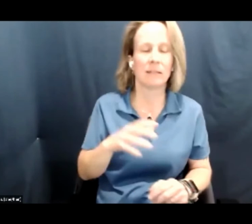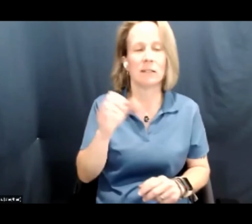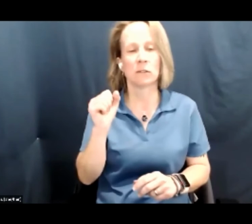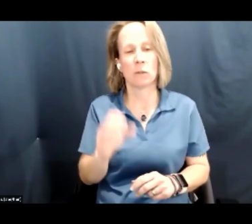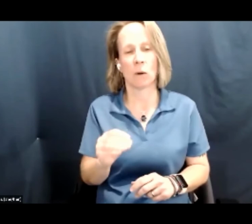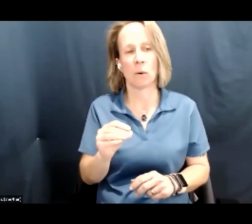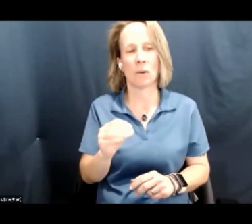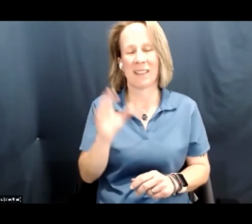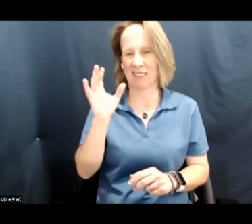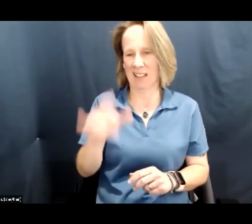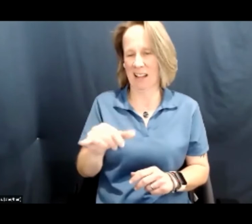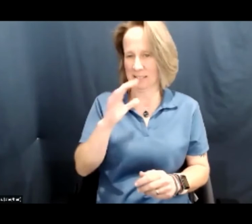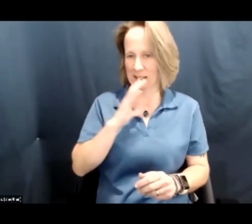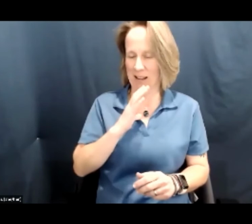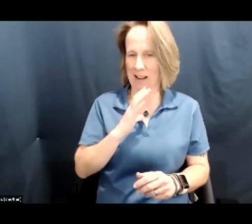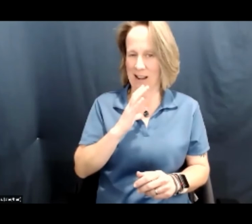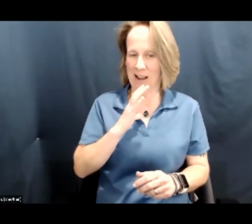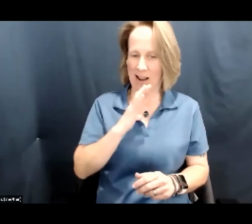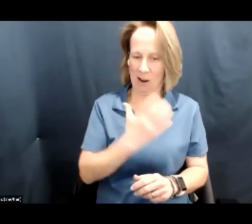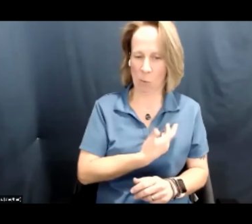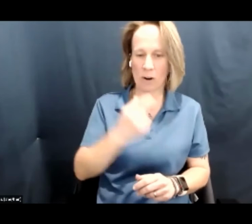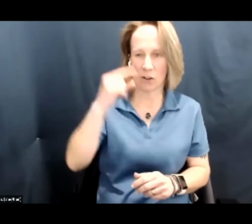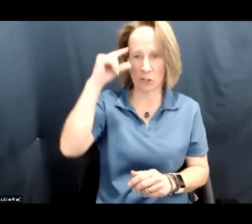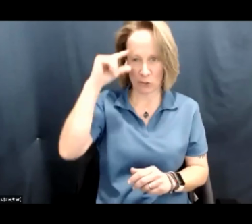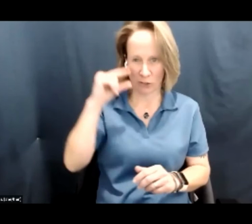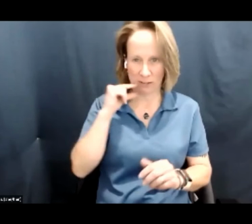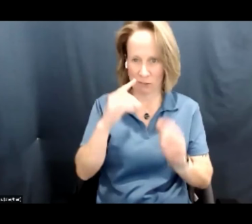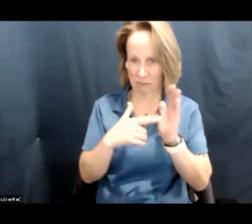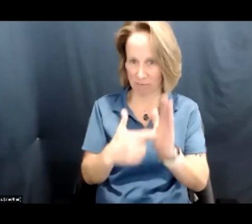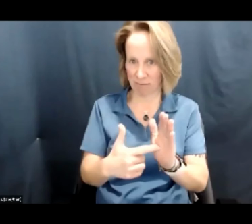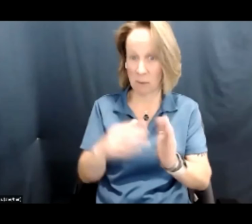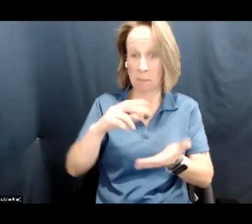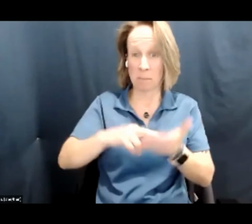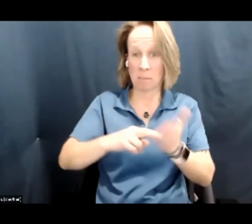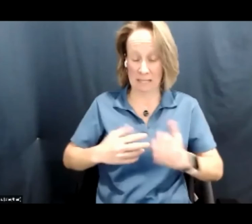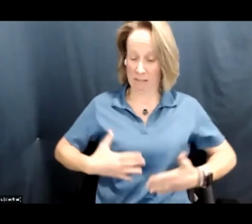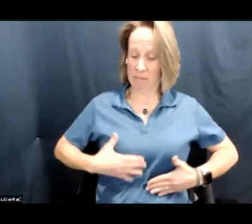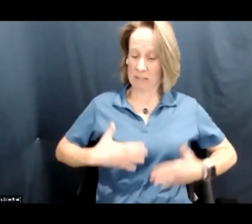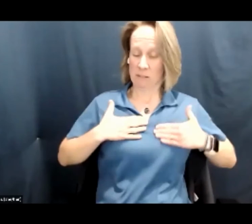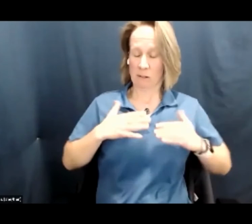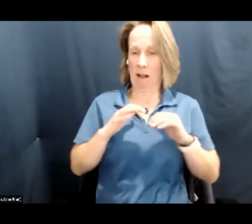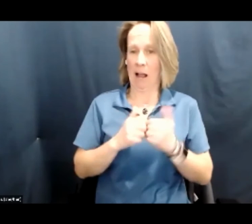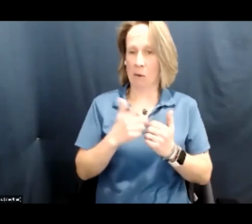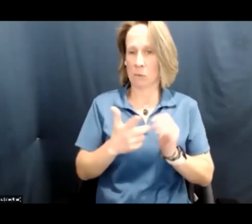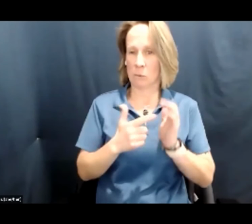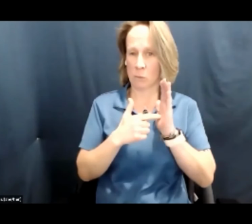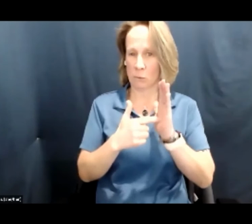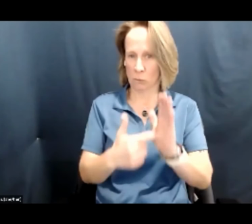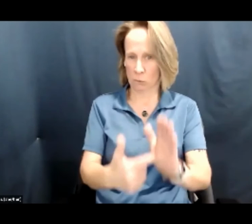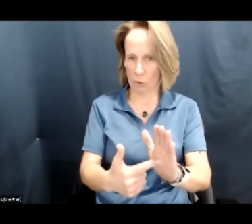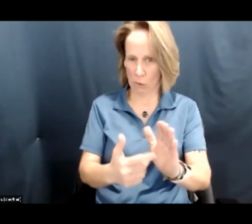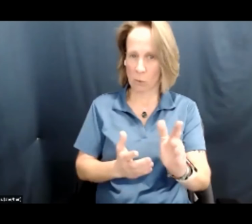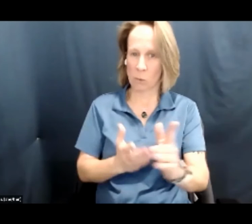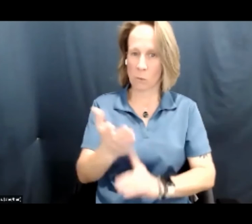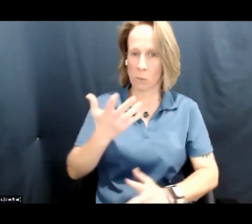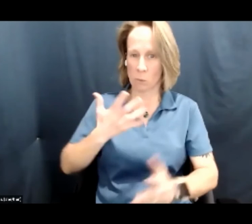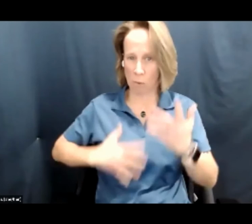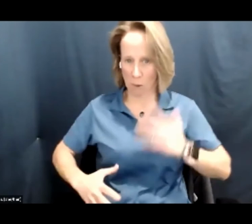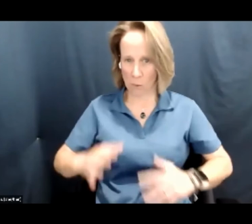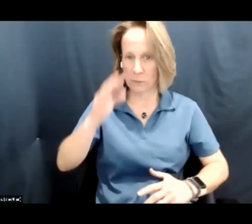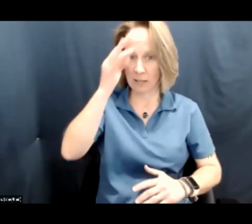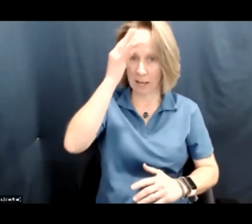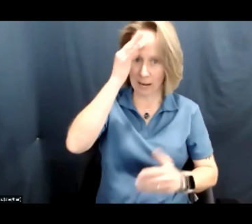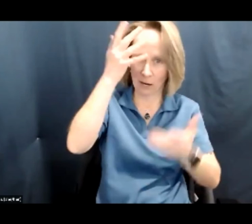gender expression, right? So gender expression is the physical manifestation of someone's gender identity through clothing, hairstyle,